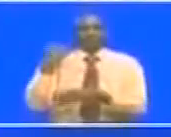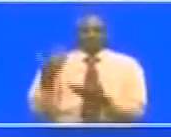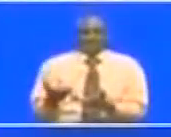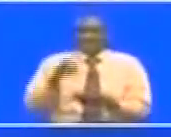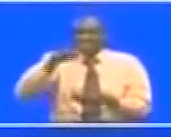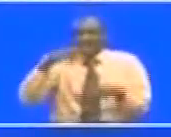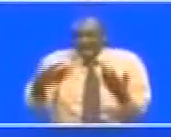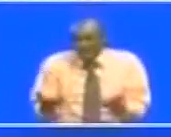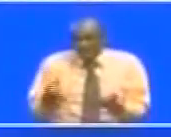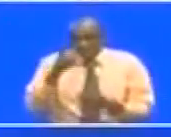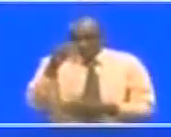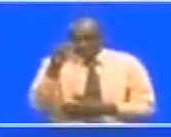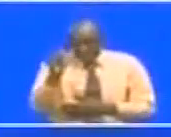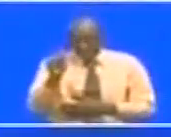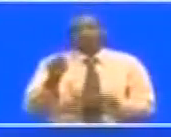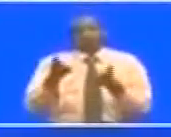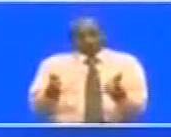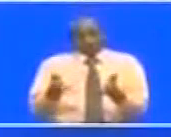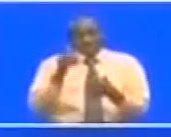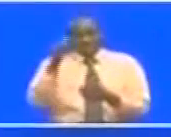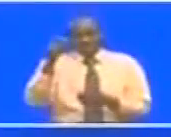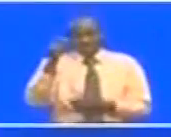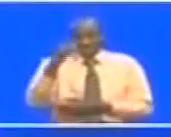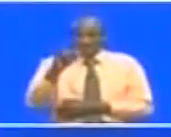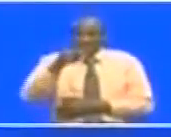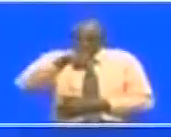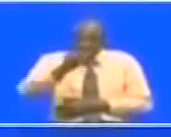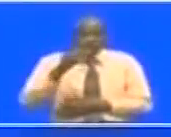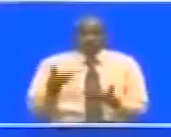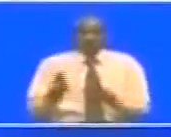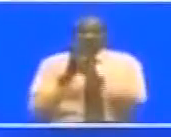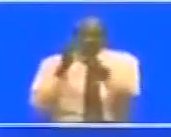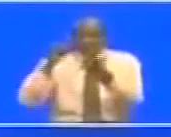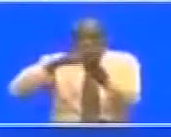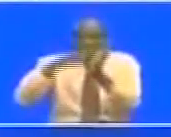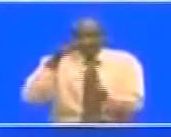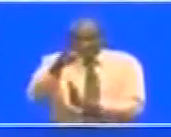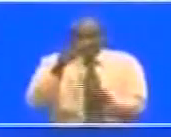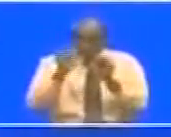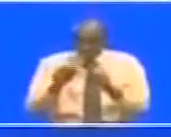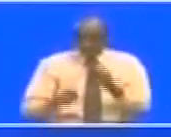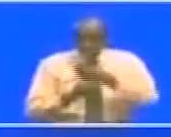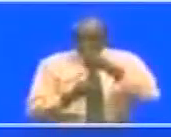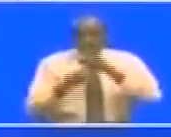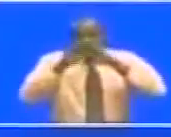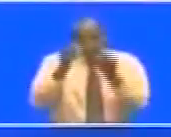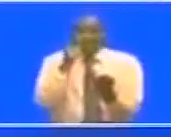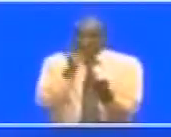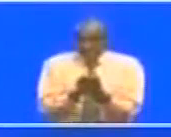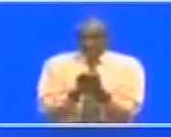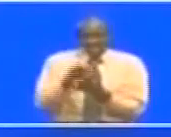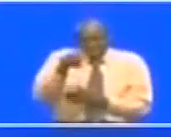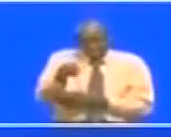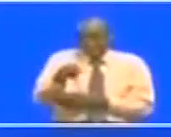will be operated by the Dar Rapid Transit Agency, a government entity. The bus project, which is being sponsored by the World Bank, is